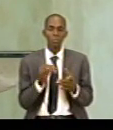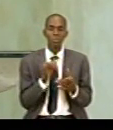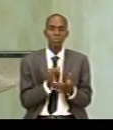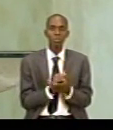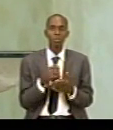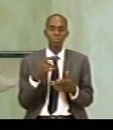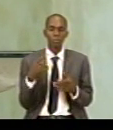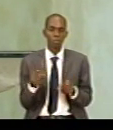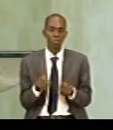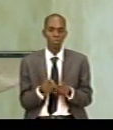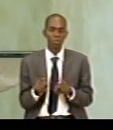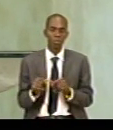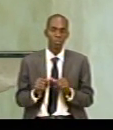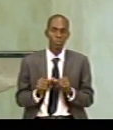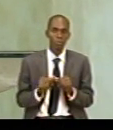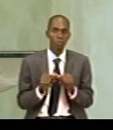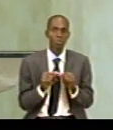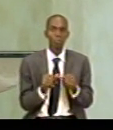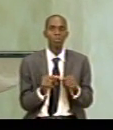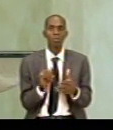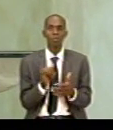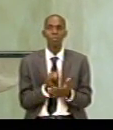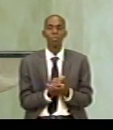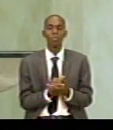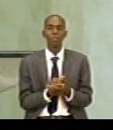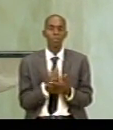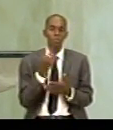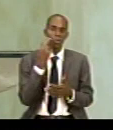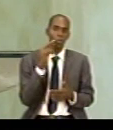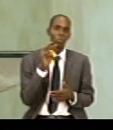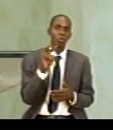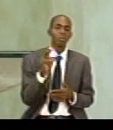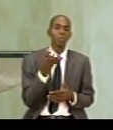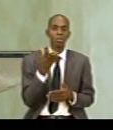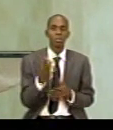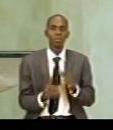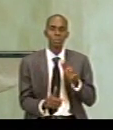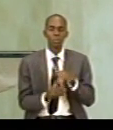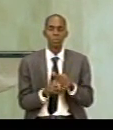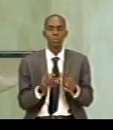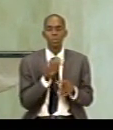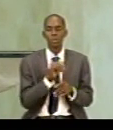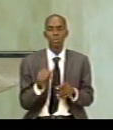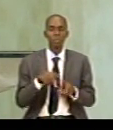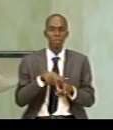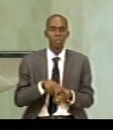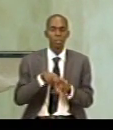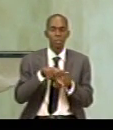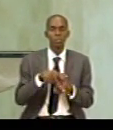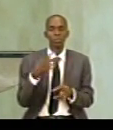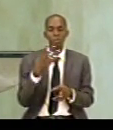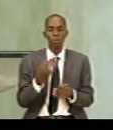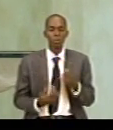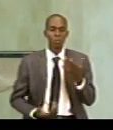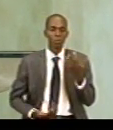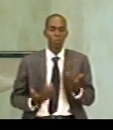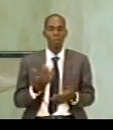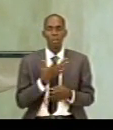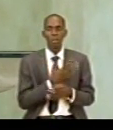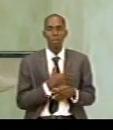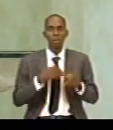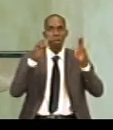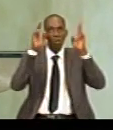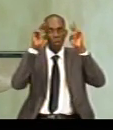went on and talked, that behold, there appeared a chariot of fire and horses of fire,